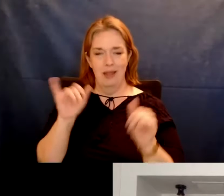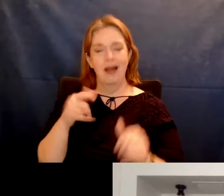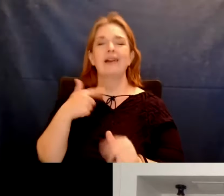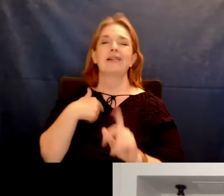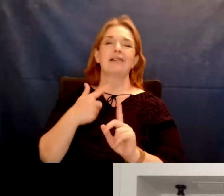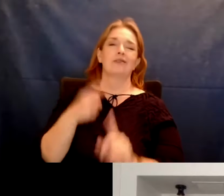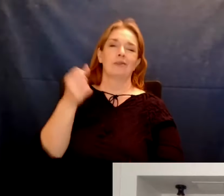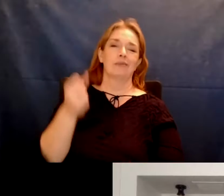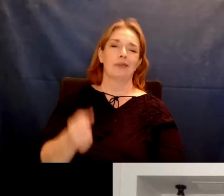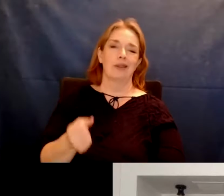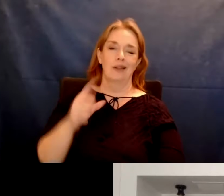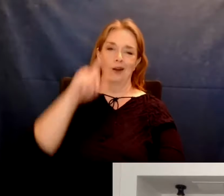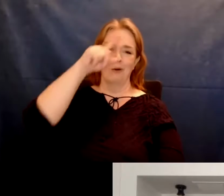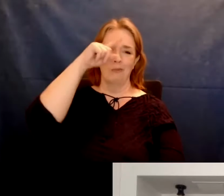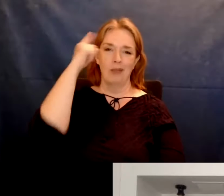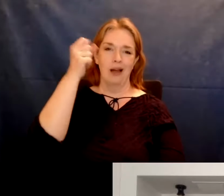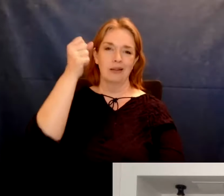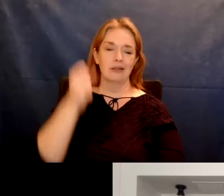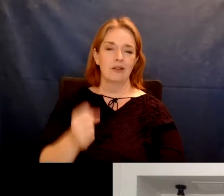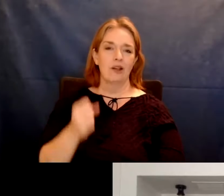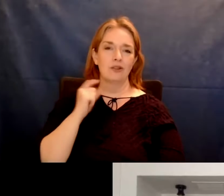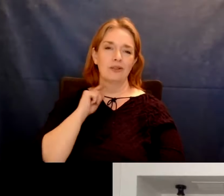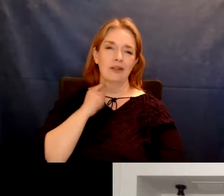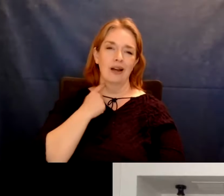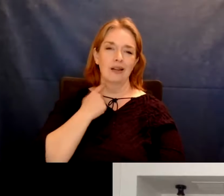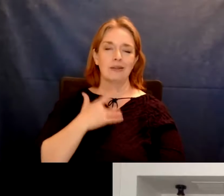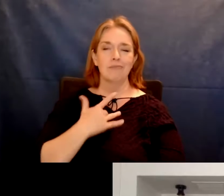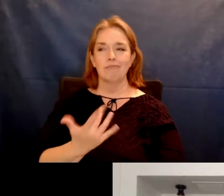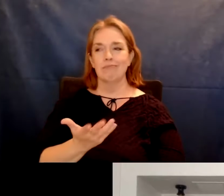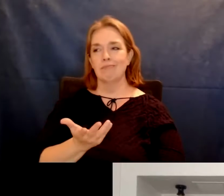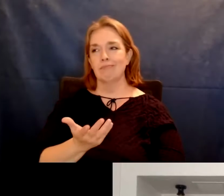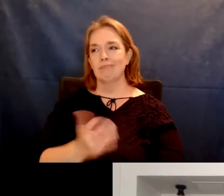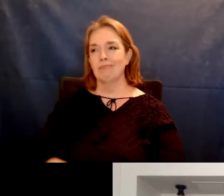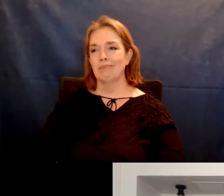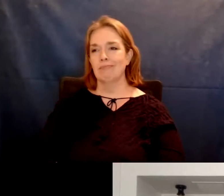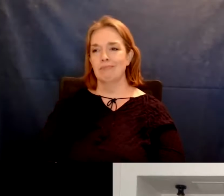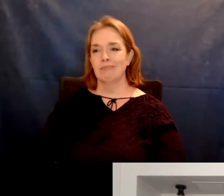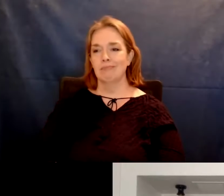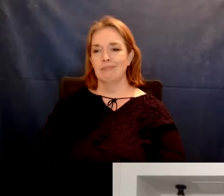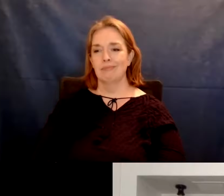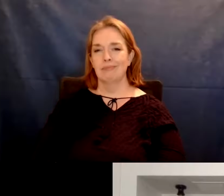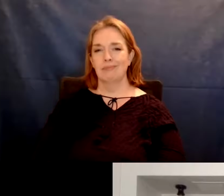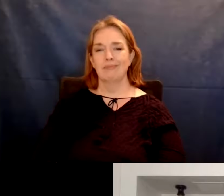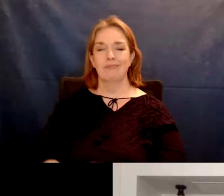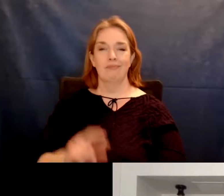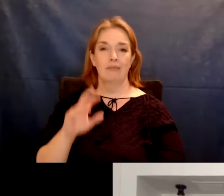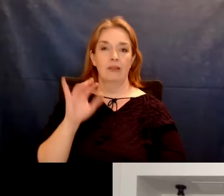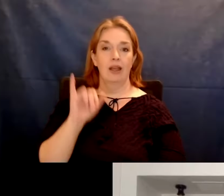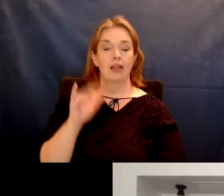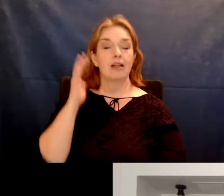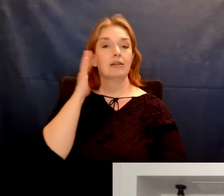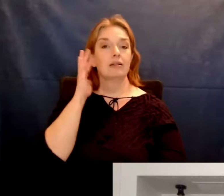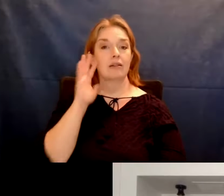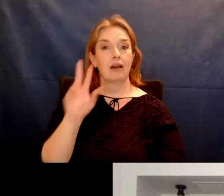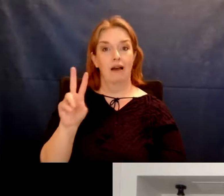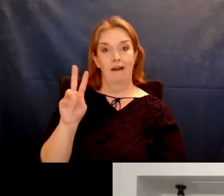a Black Southern dialect, um, drawing out vowels is our bread